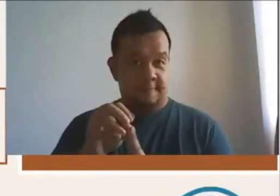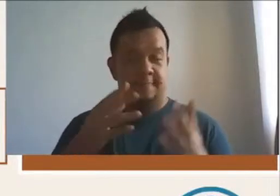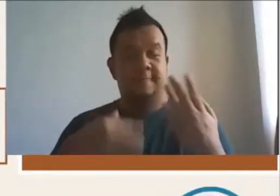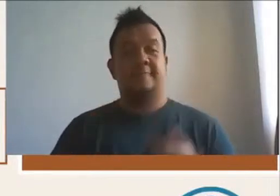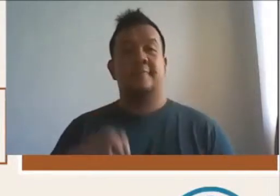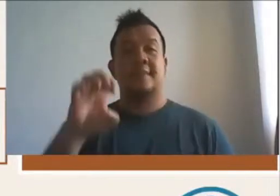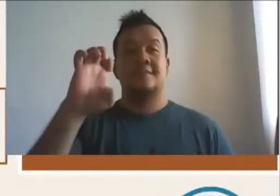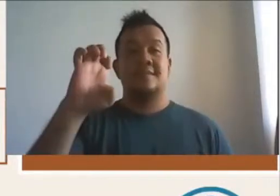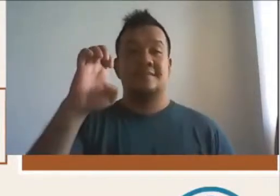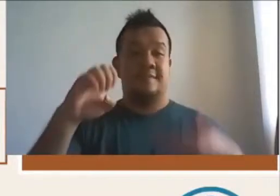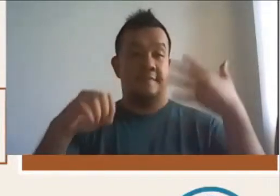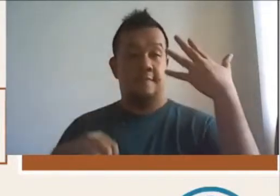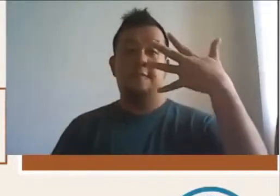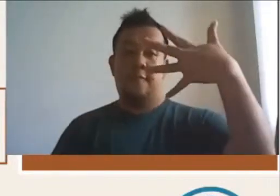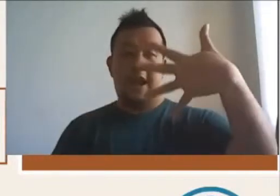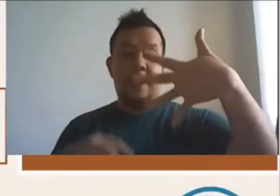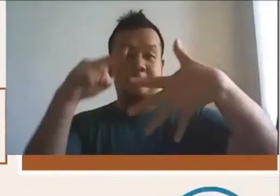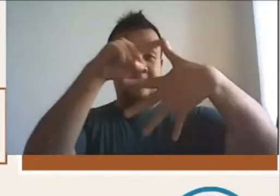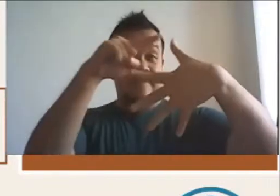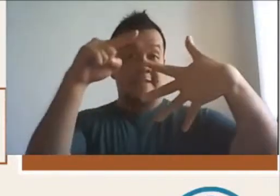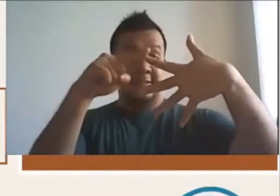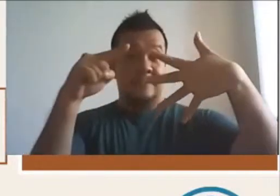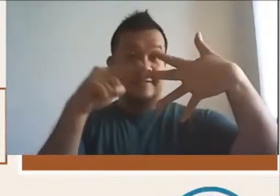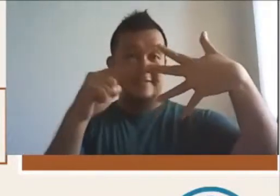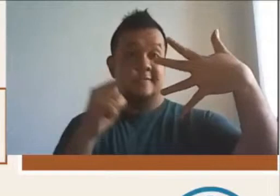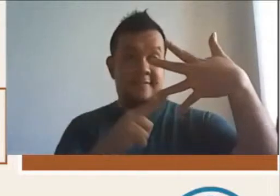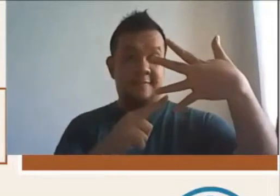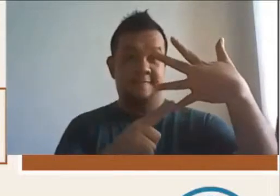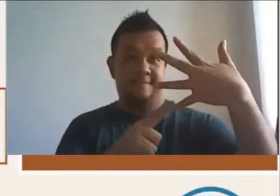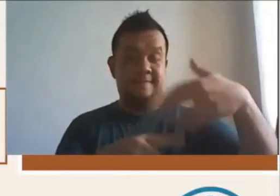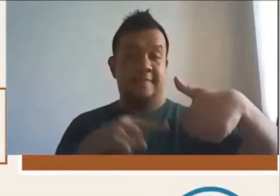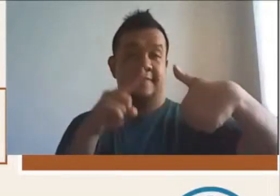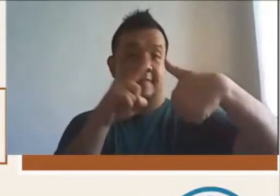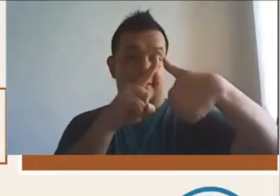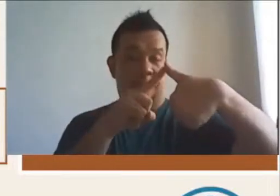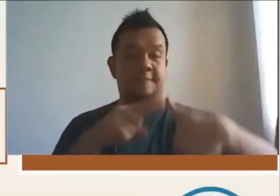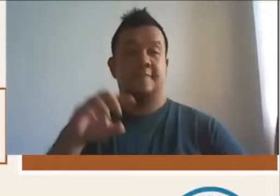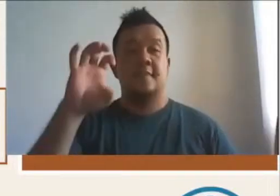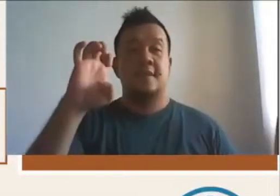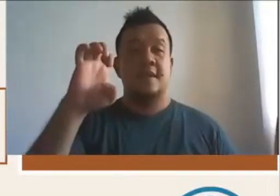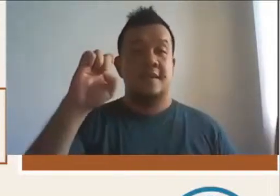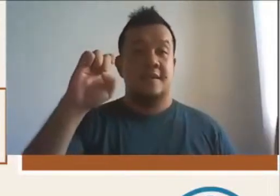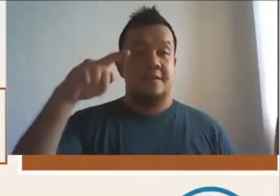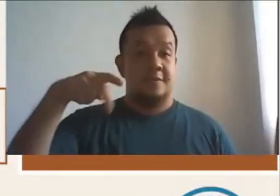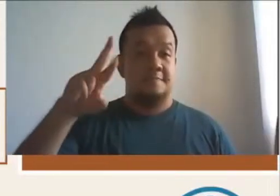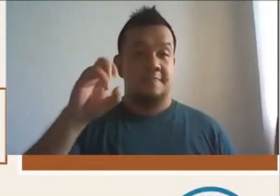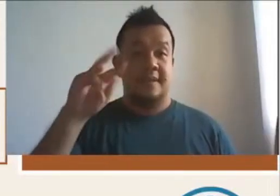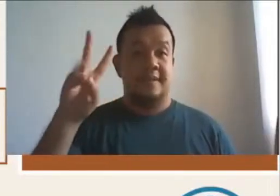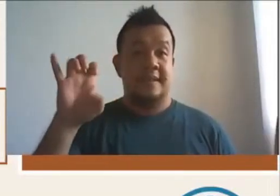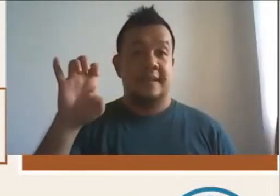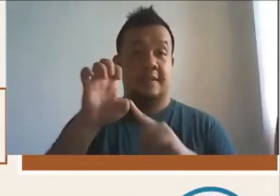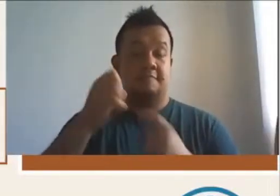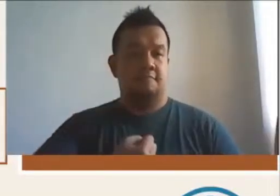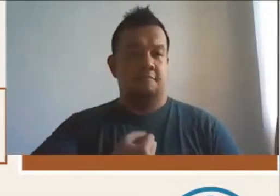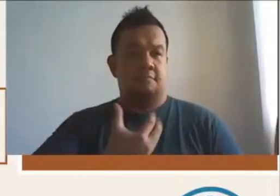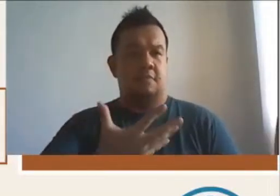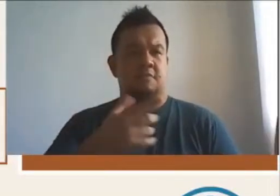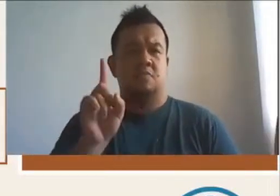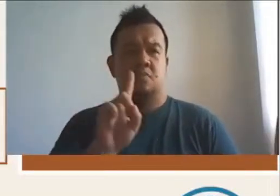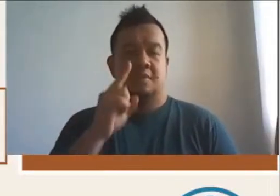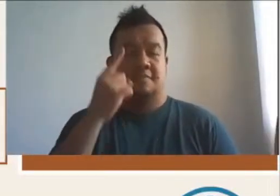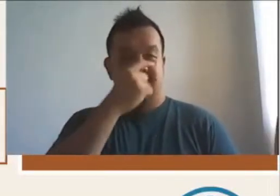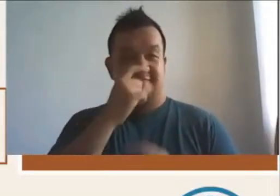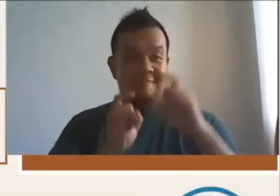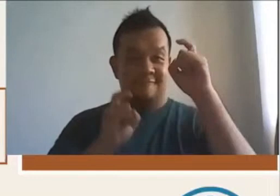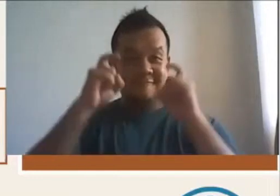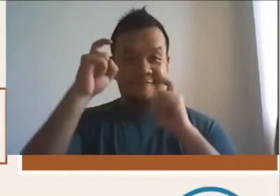first, expressive. Expressive, anong ibig sabihin yan? We use our facial expressions in